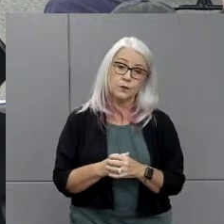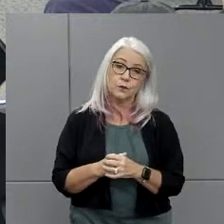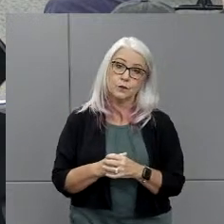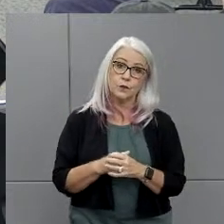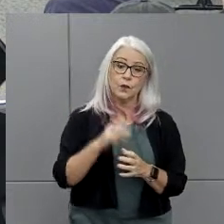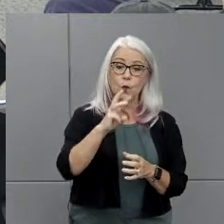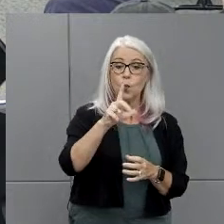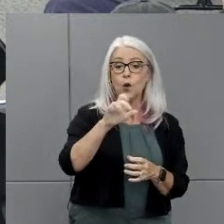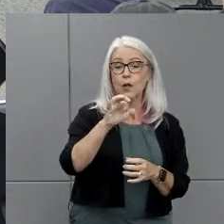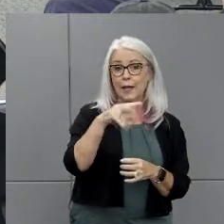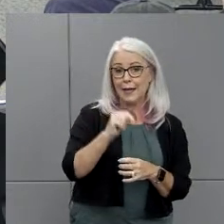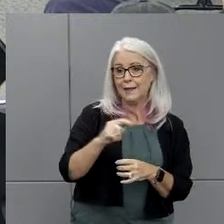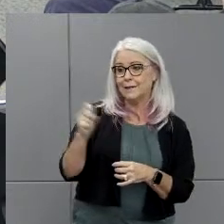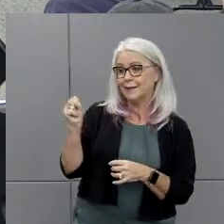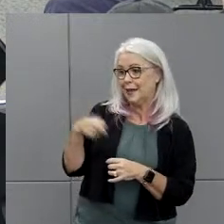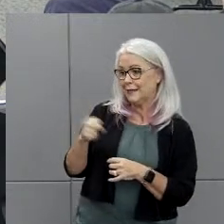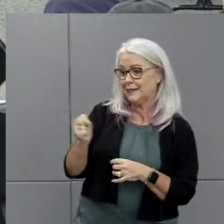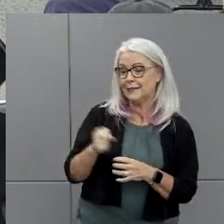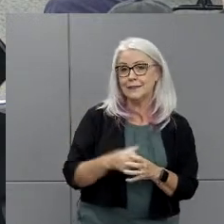Trustee Walcott. Yes.